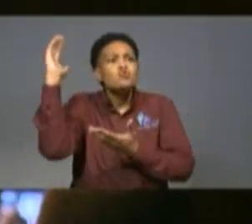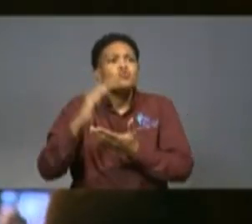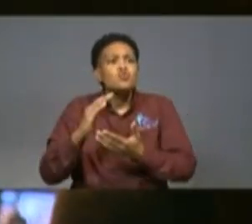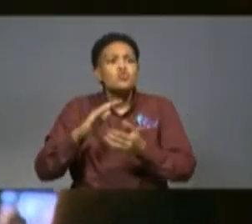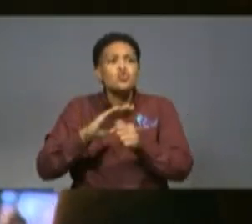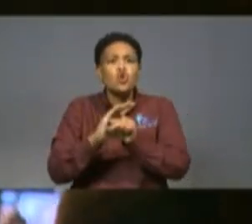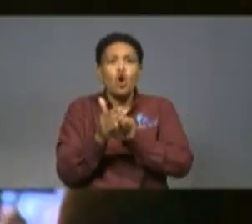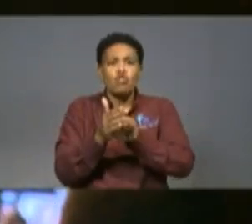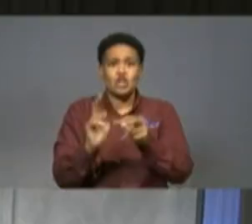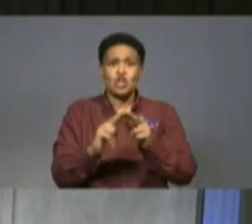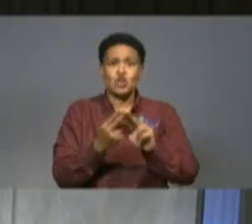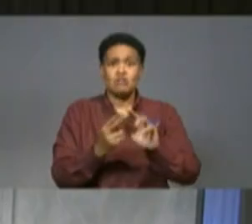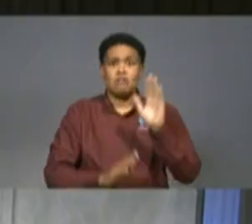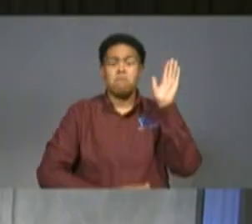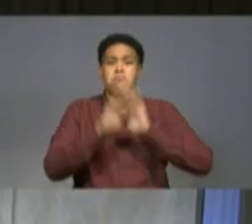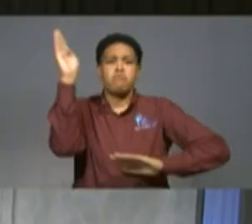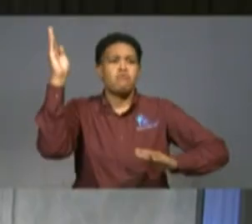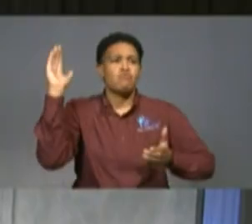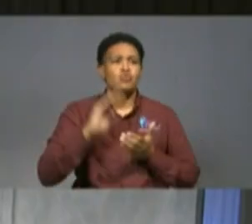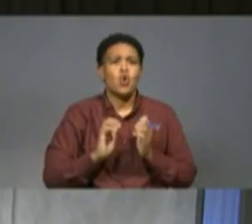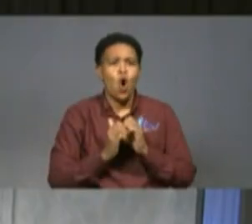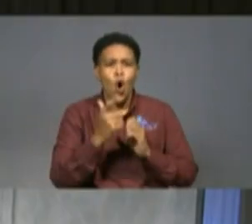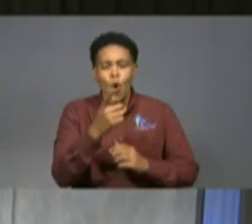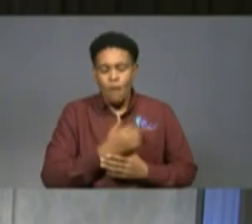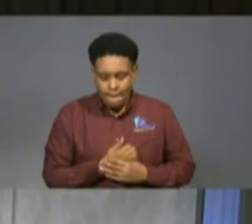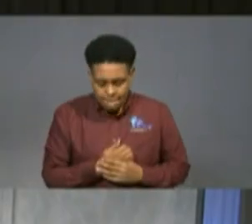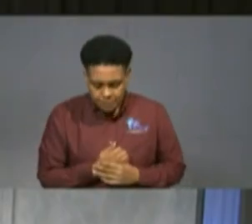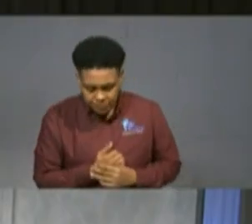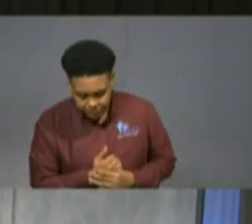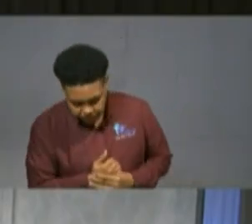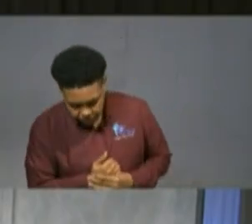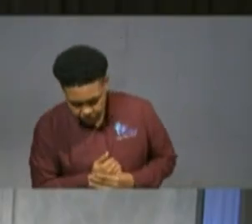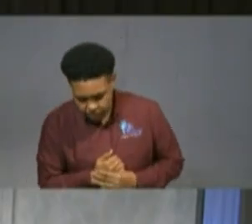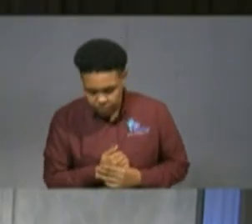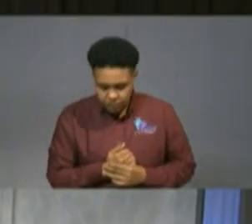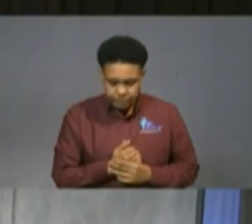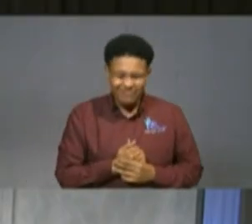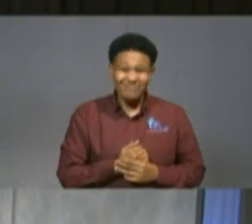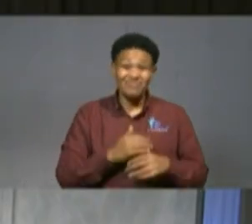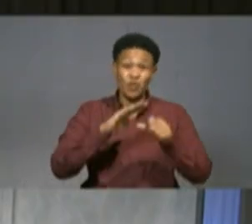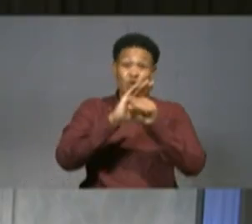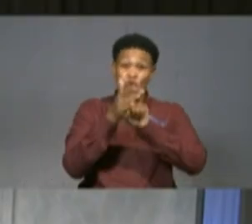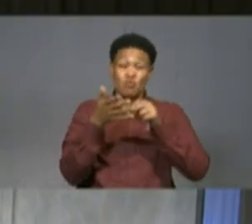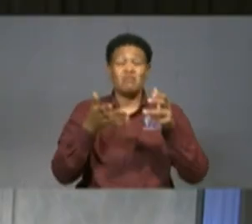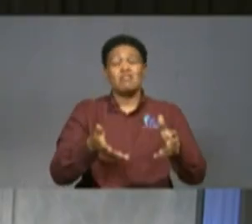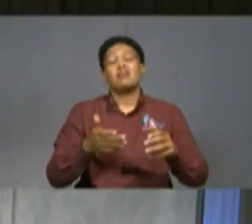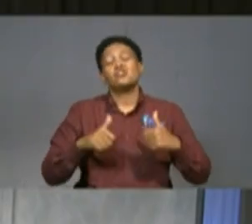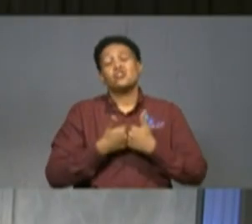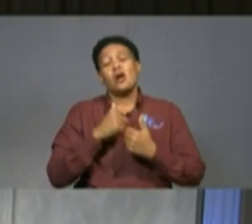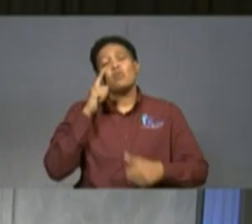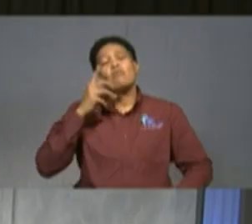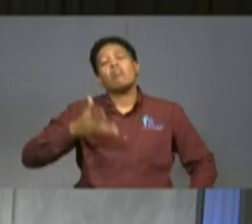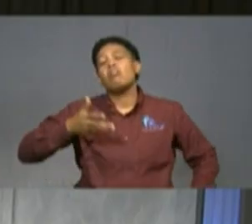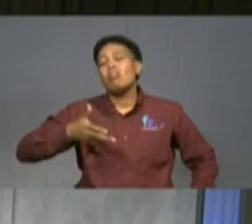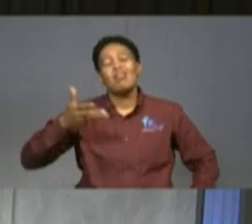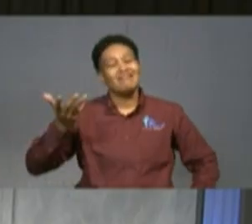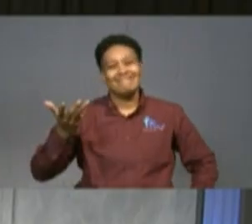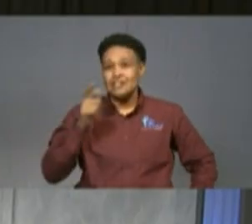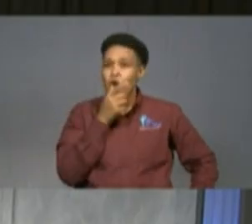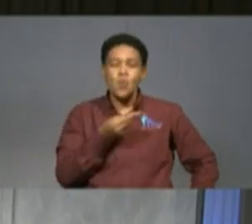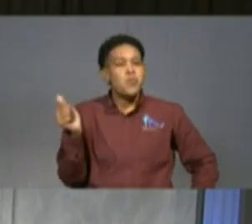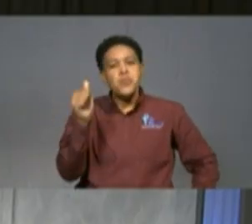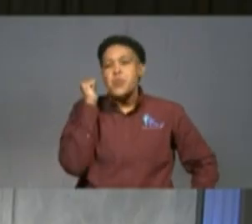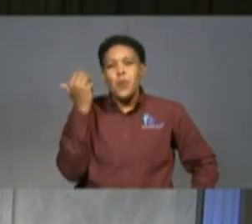COVID-19 surge? The COVID-19 challenge is going to be with us for a while, and we need to accept that and,